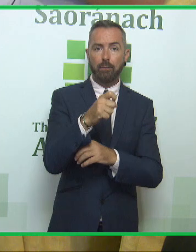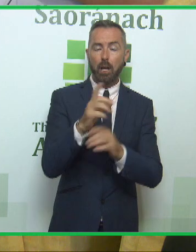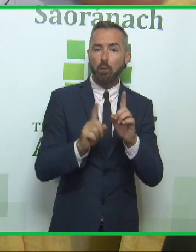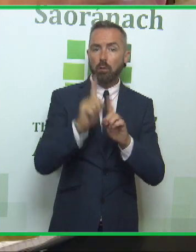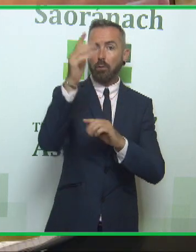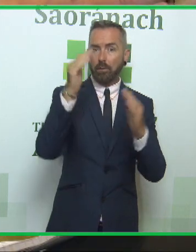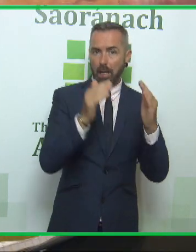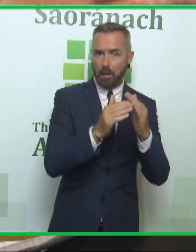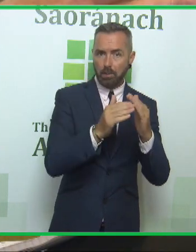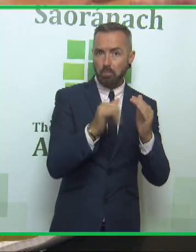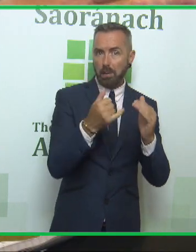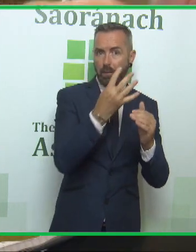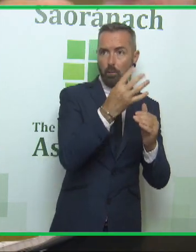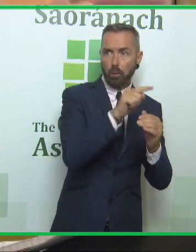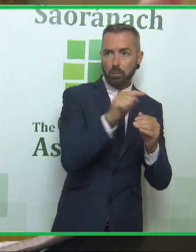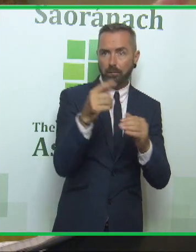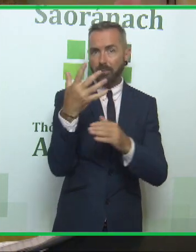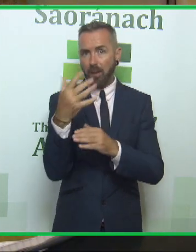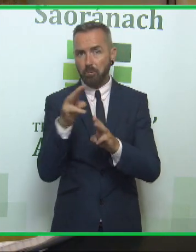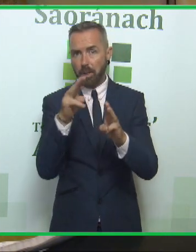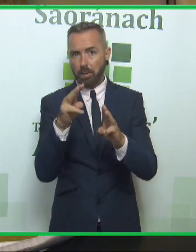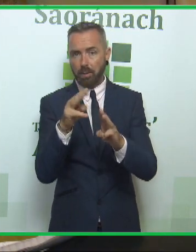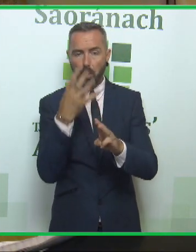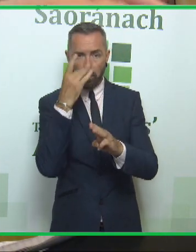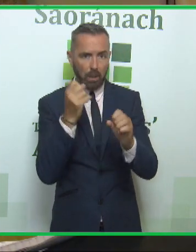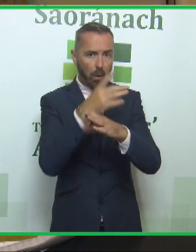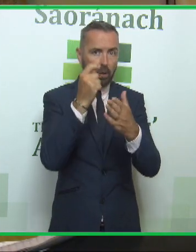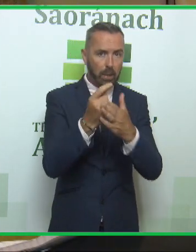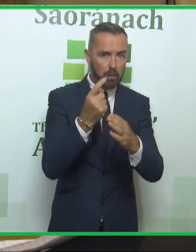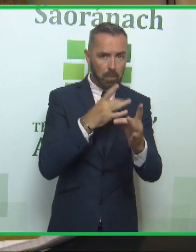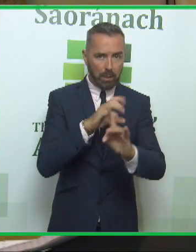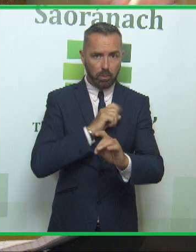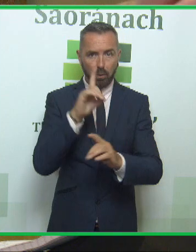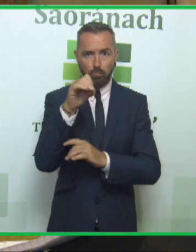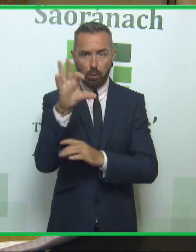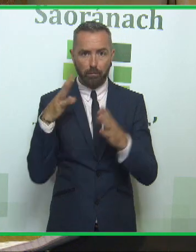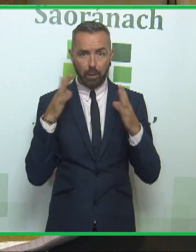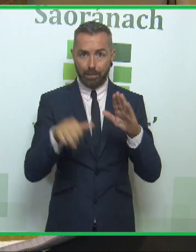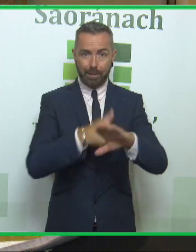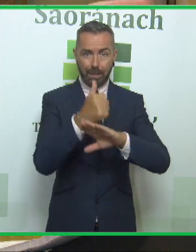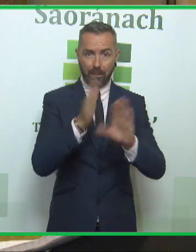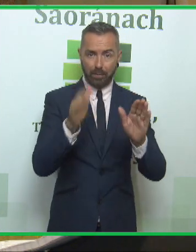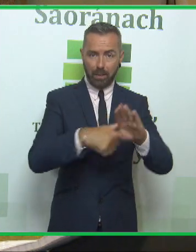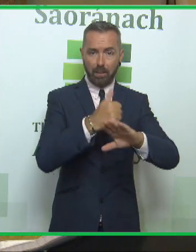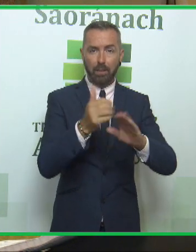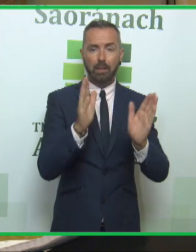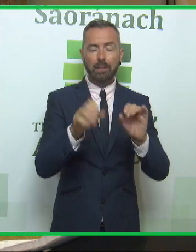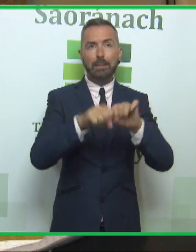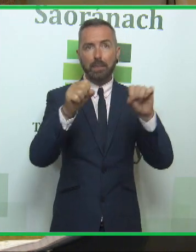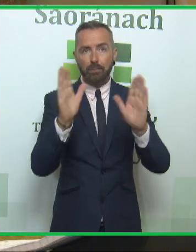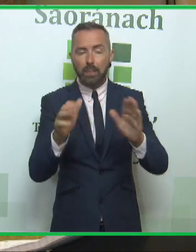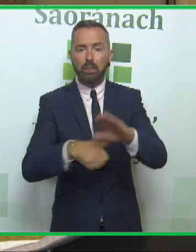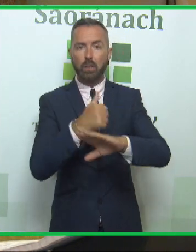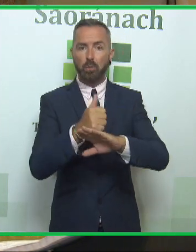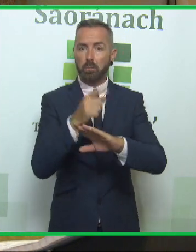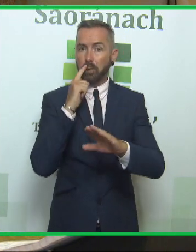5 or 10 people in that house all in recovery to get drug checked out as well. So that system is in place. I'd more go for the other part of it, you